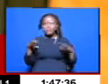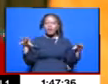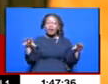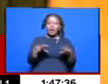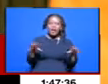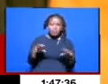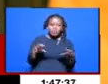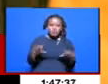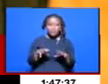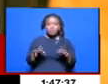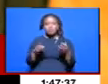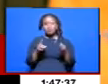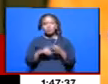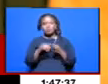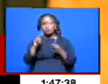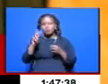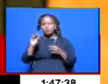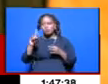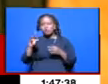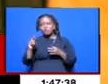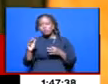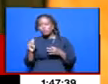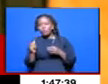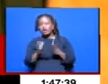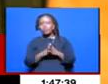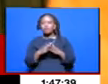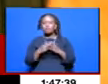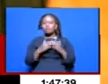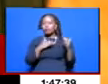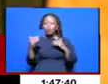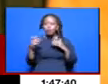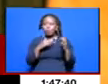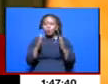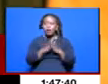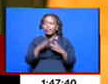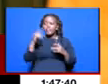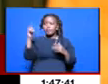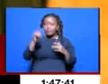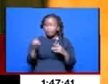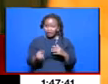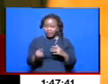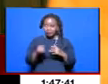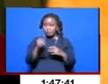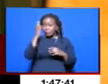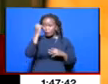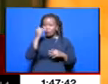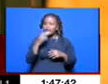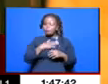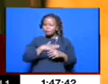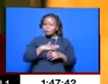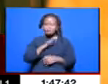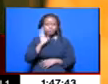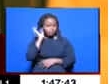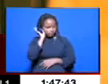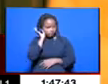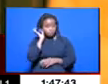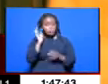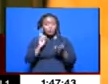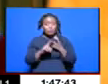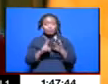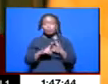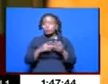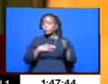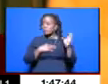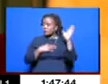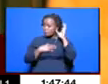volcanoes, war, and thunder. And that is why I cringed. And then I remembered that not so long ago, this court had